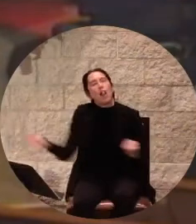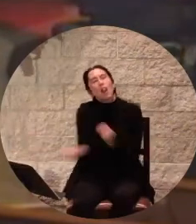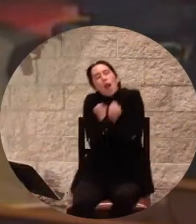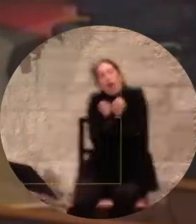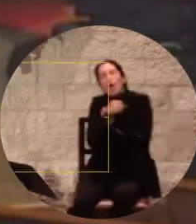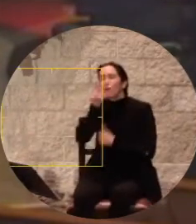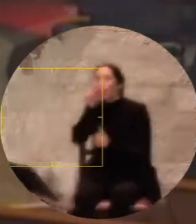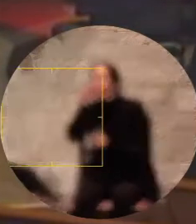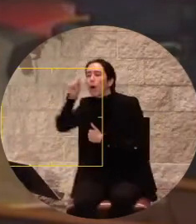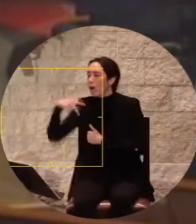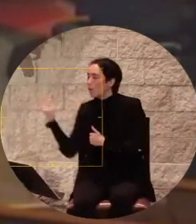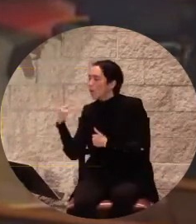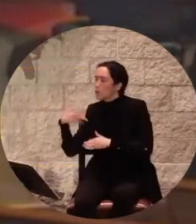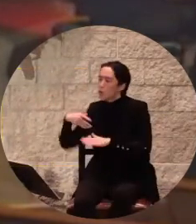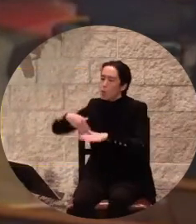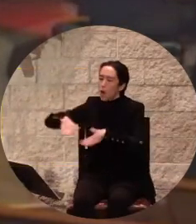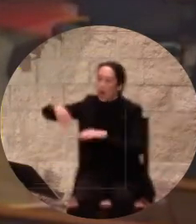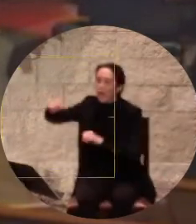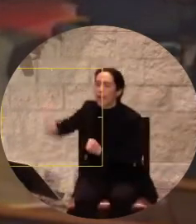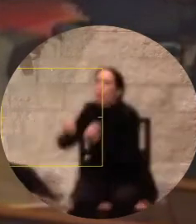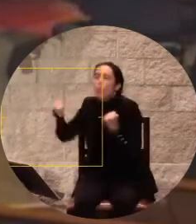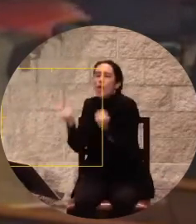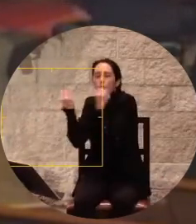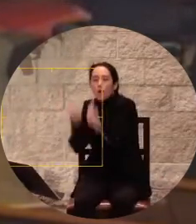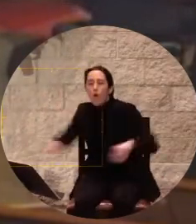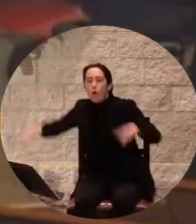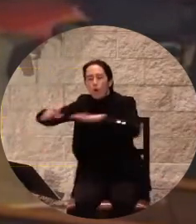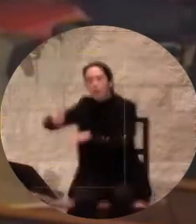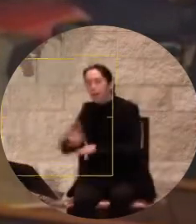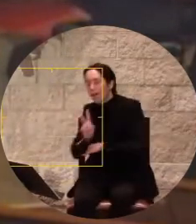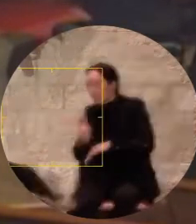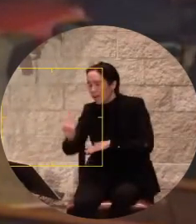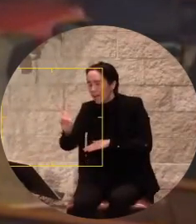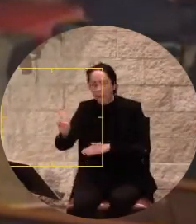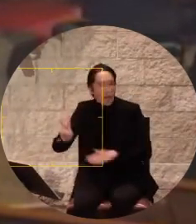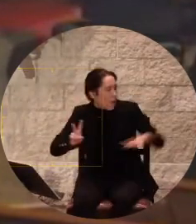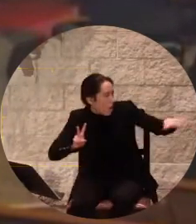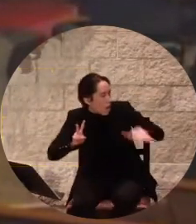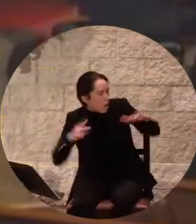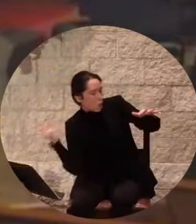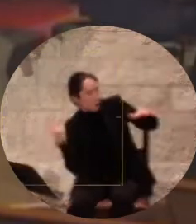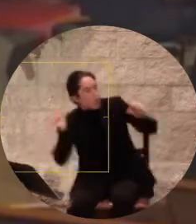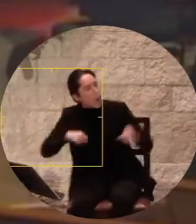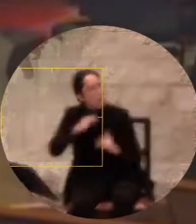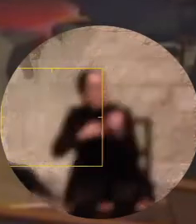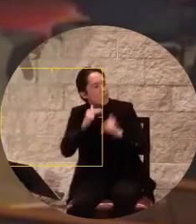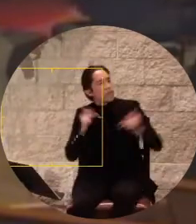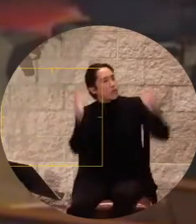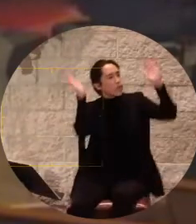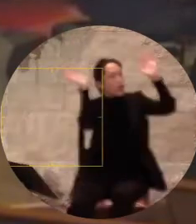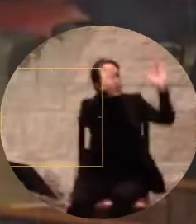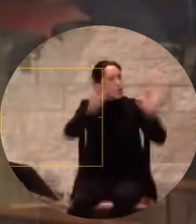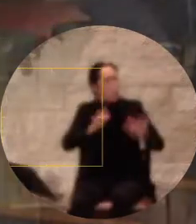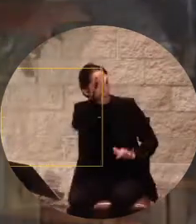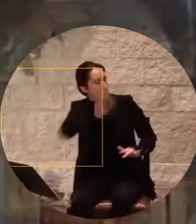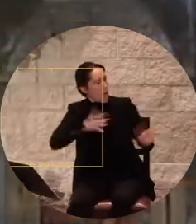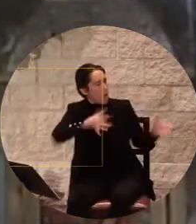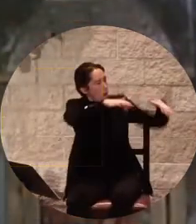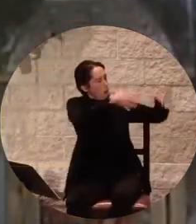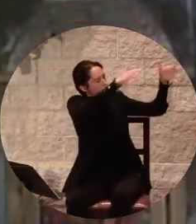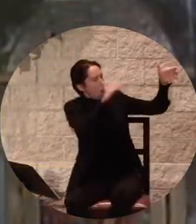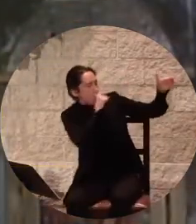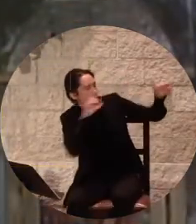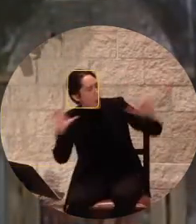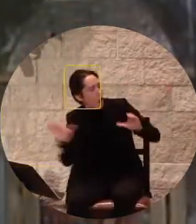along, walking in a winter wonderland. Well, in the meadow we can build a snowman and pretend he's